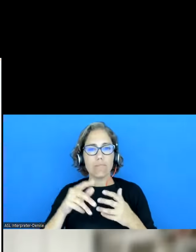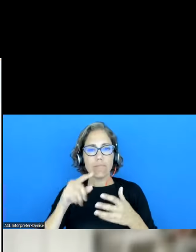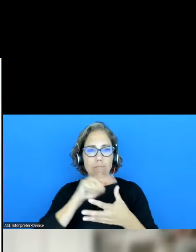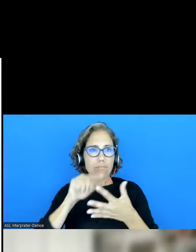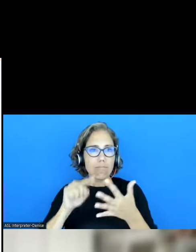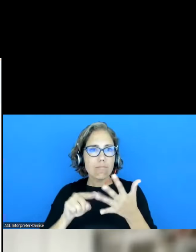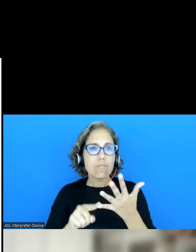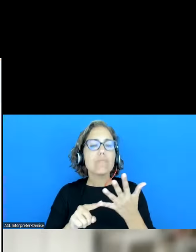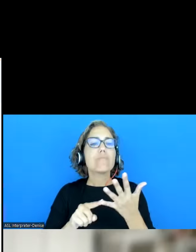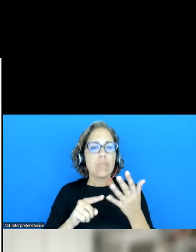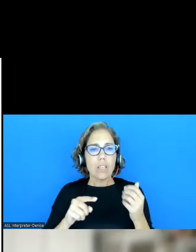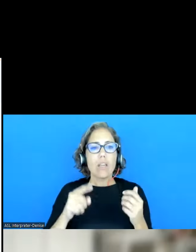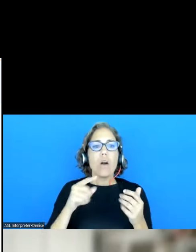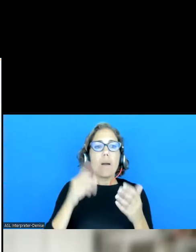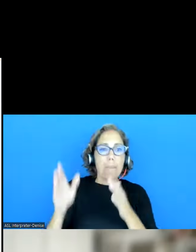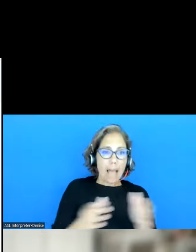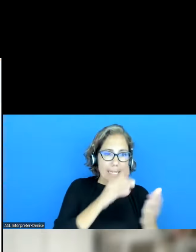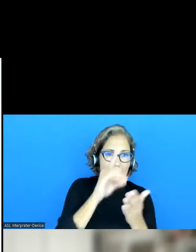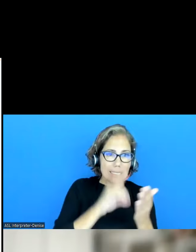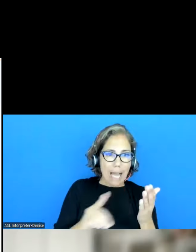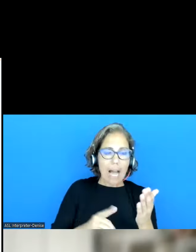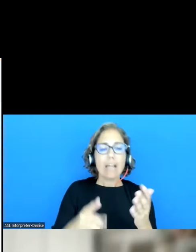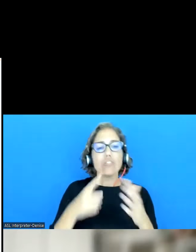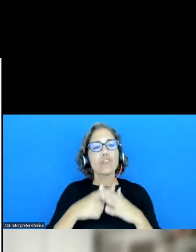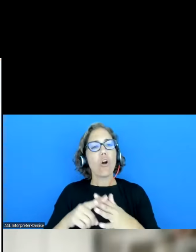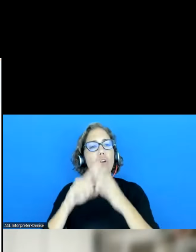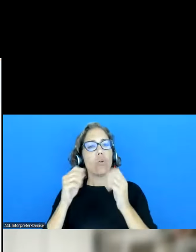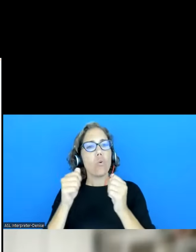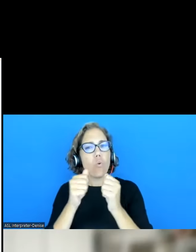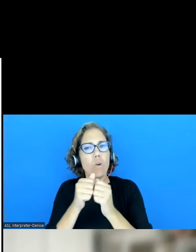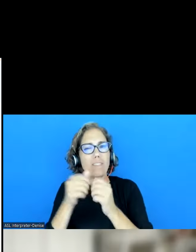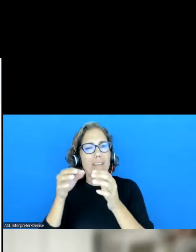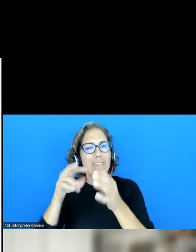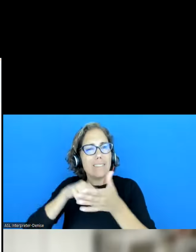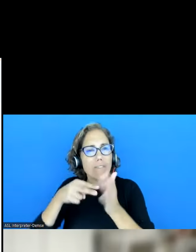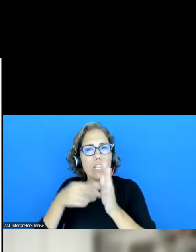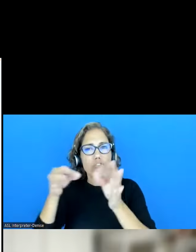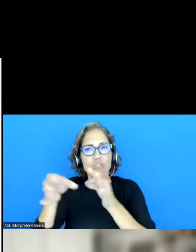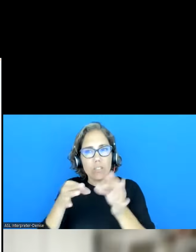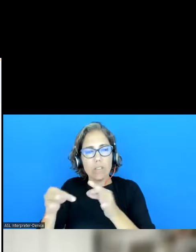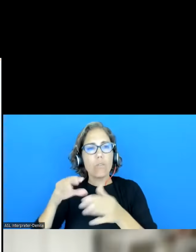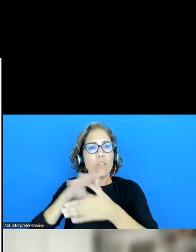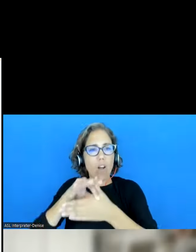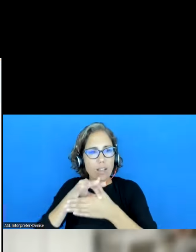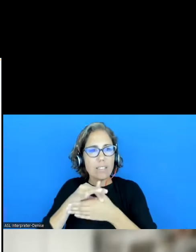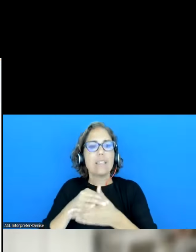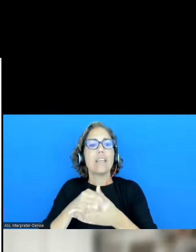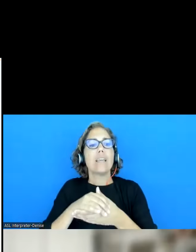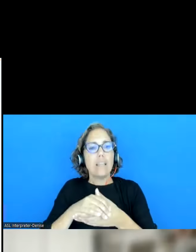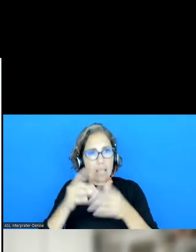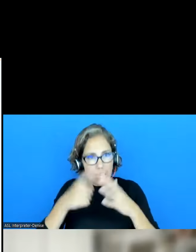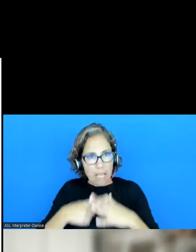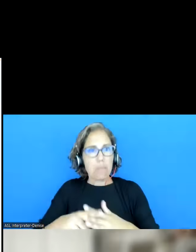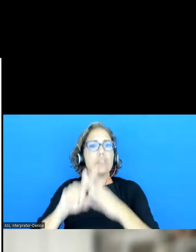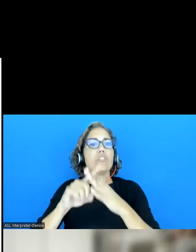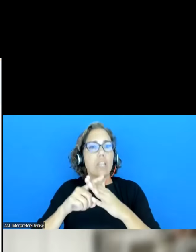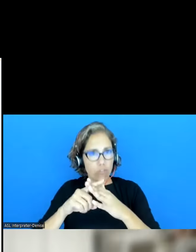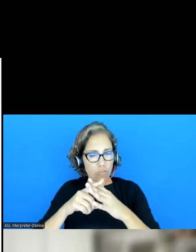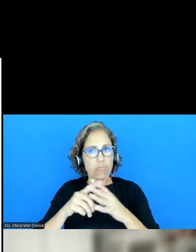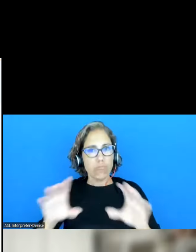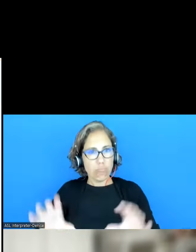design, starting with the definition of the content and the implementation of the content, obviously, testing